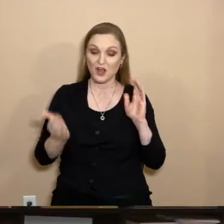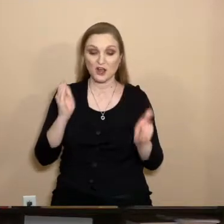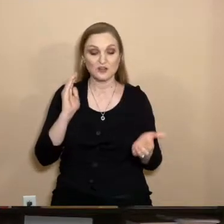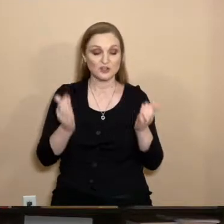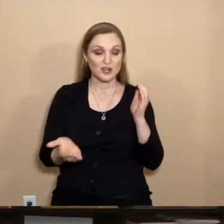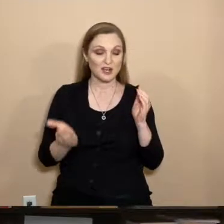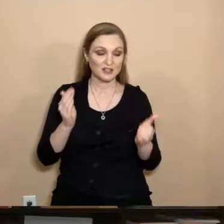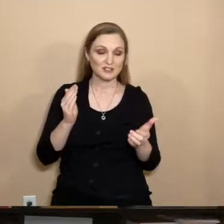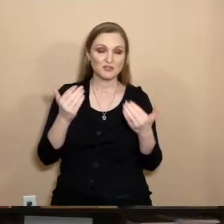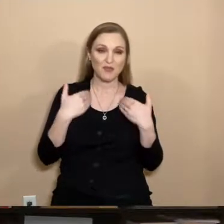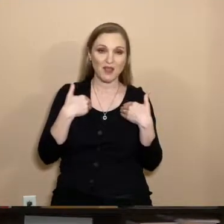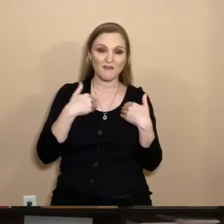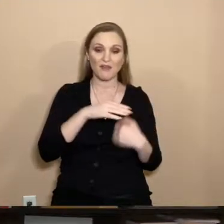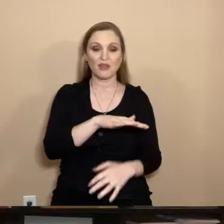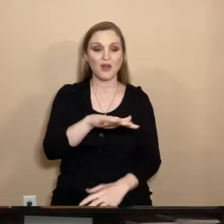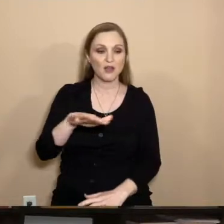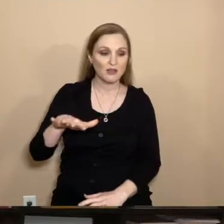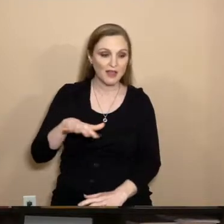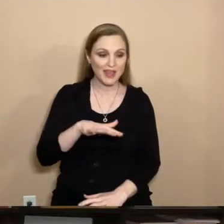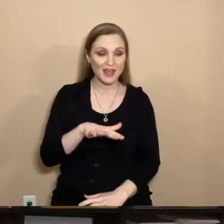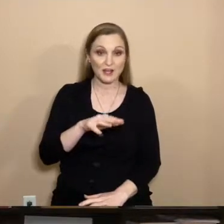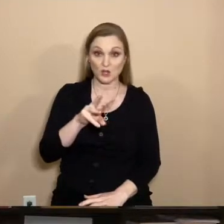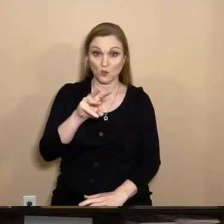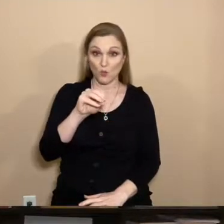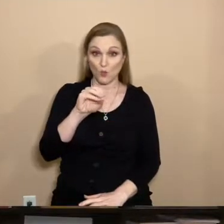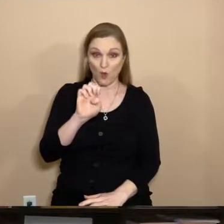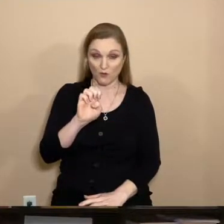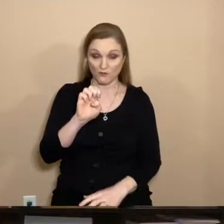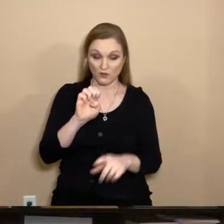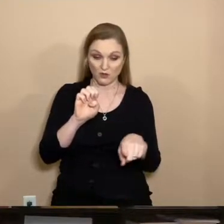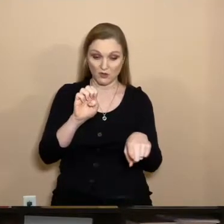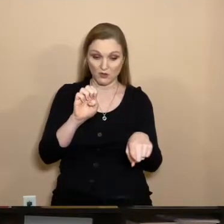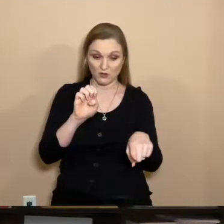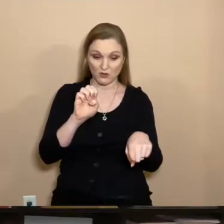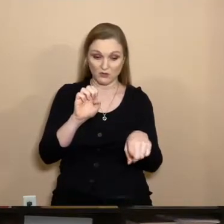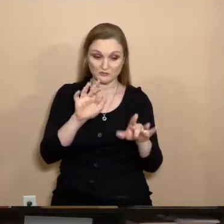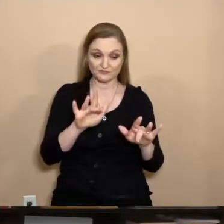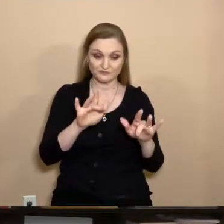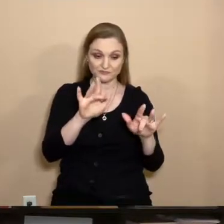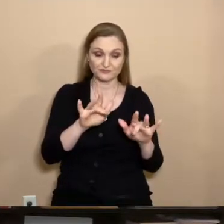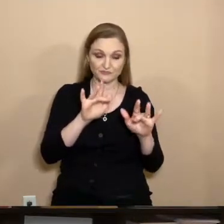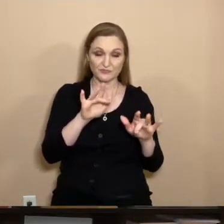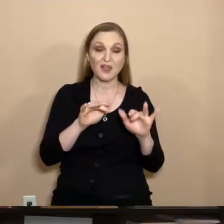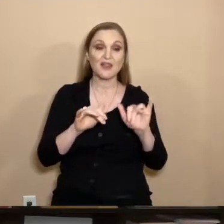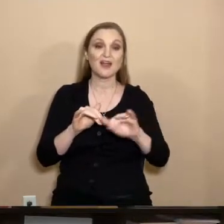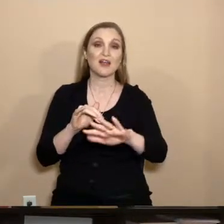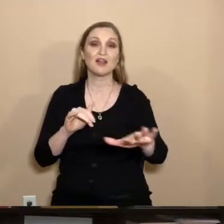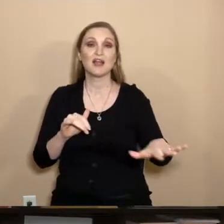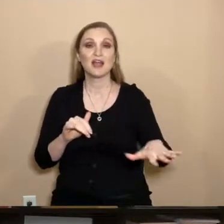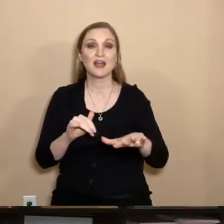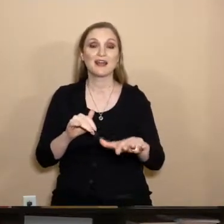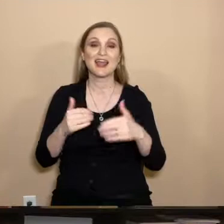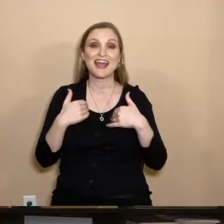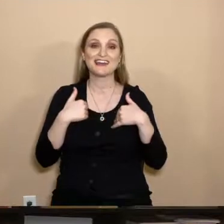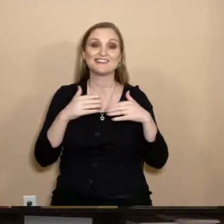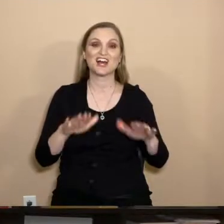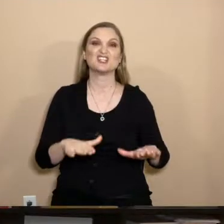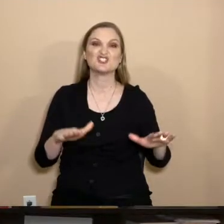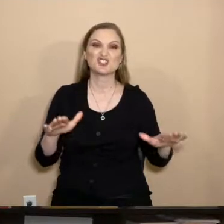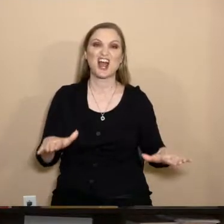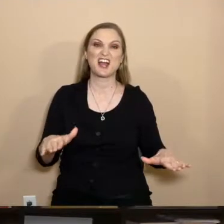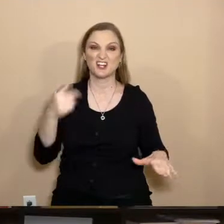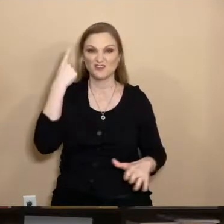have the land that is woeful, that he says, woe to you, is one who has, a child as